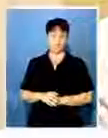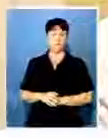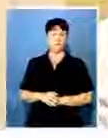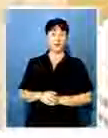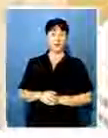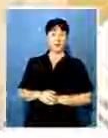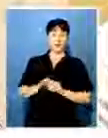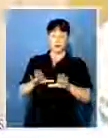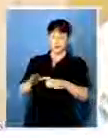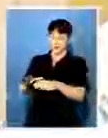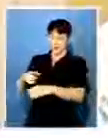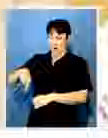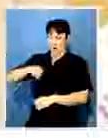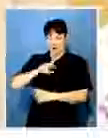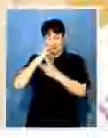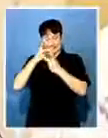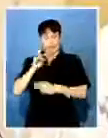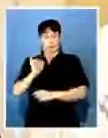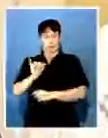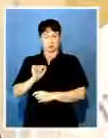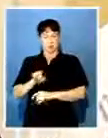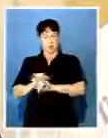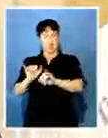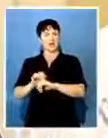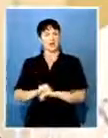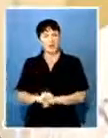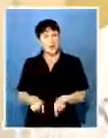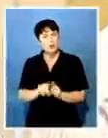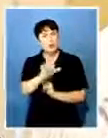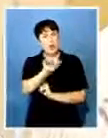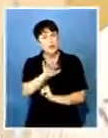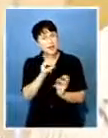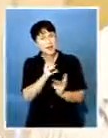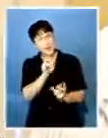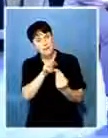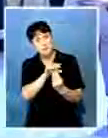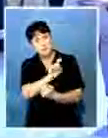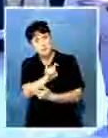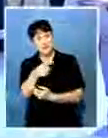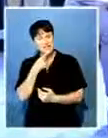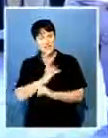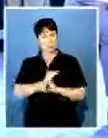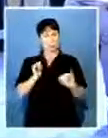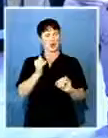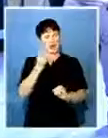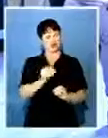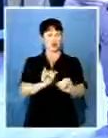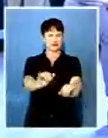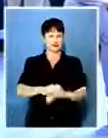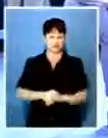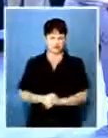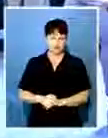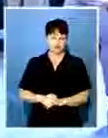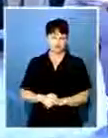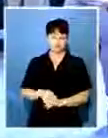opposition that acknowledge that we have a crisis, but even members of the ruling party are acknowledging that we have a crisis. The opposition parties will also